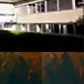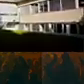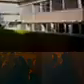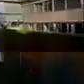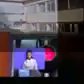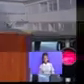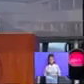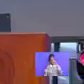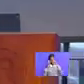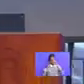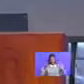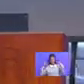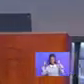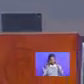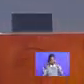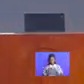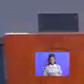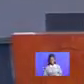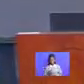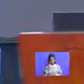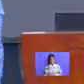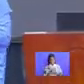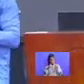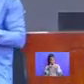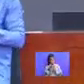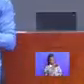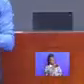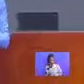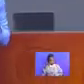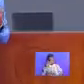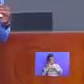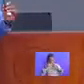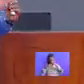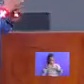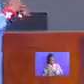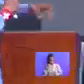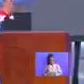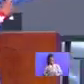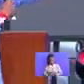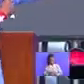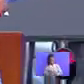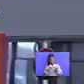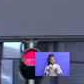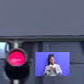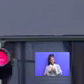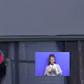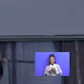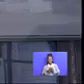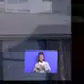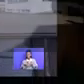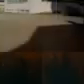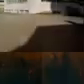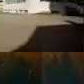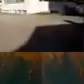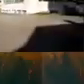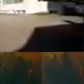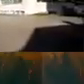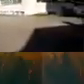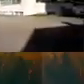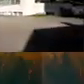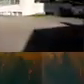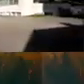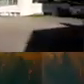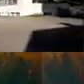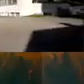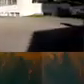Christian Hallelujah you see all this building all what you are seeing is the property we ac and at the end they're going to show you